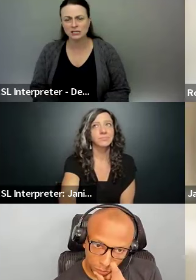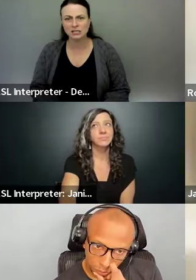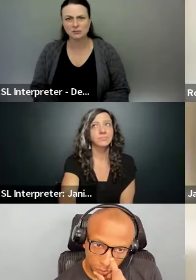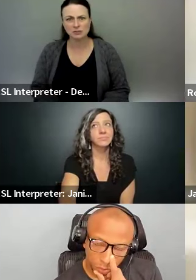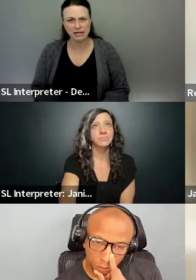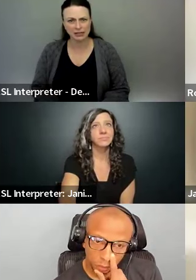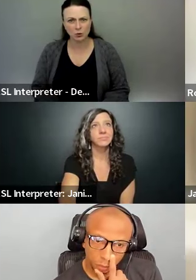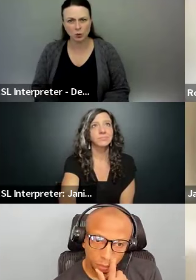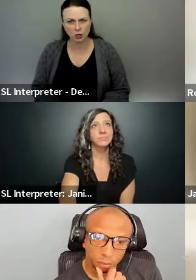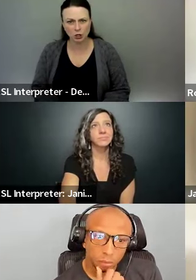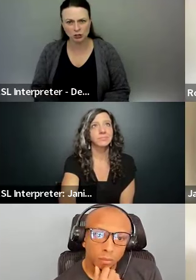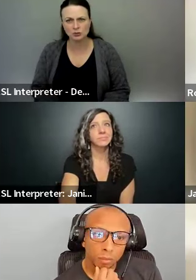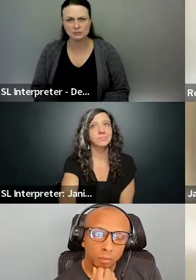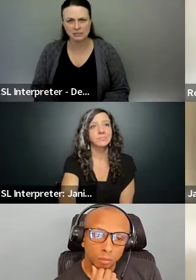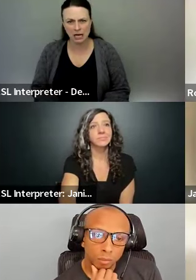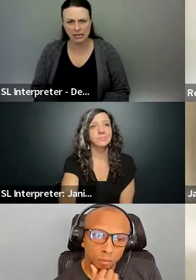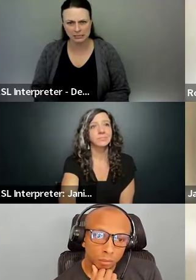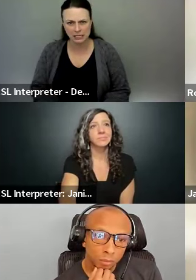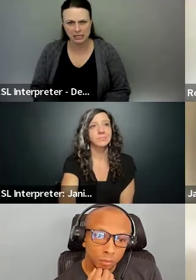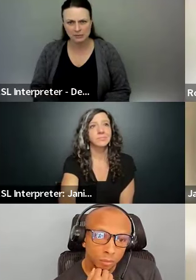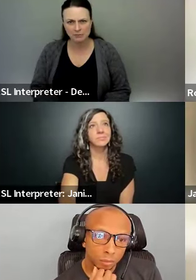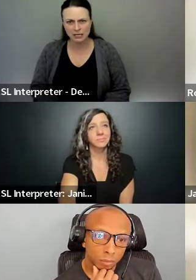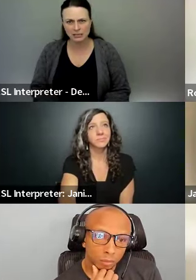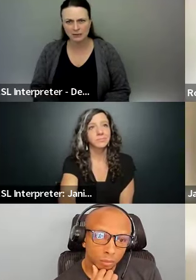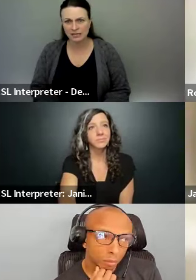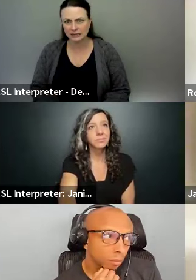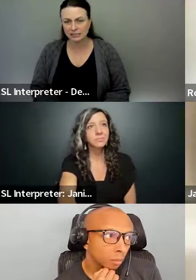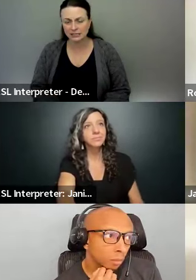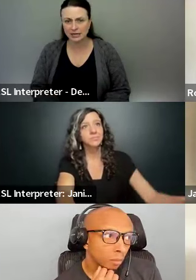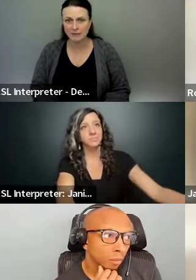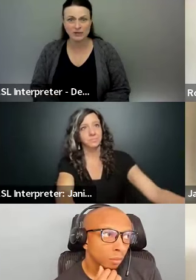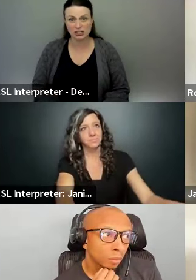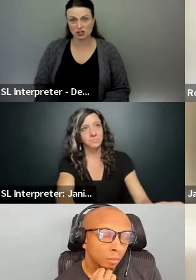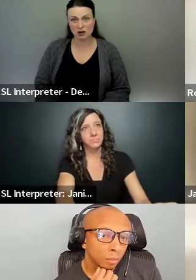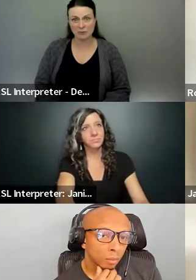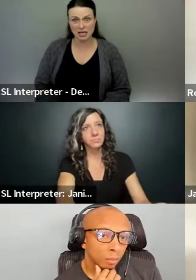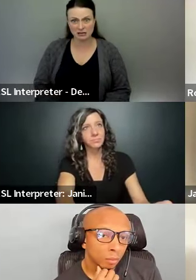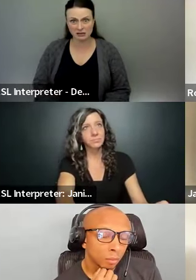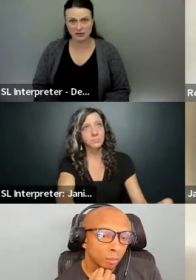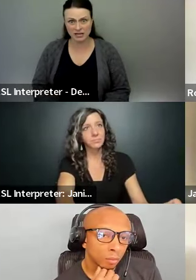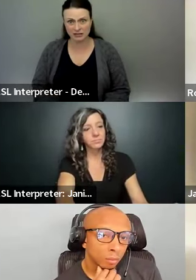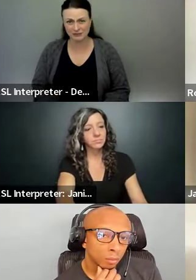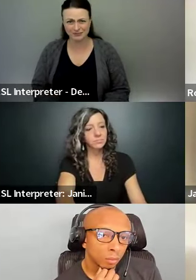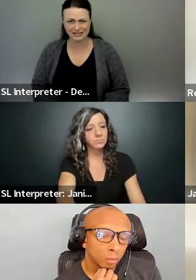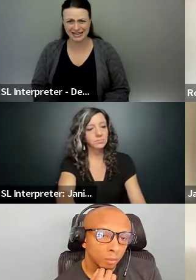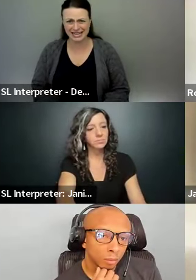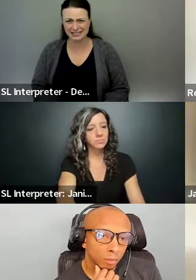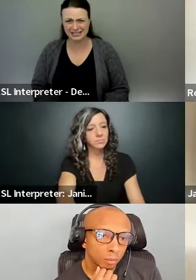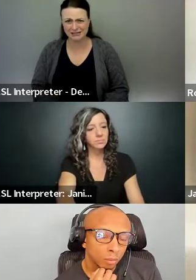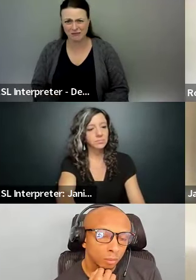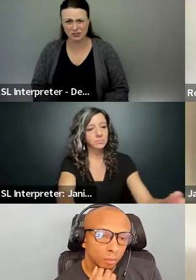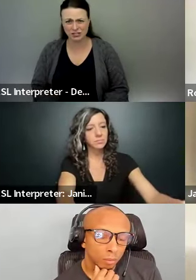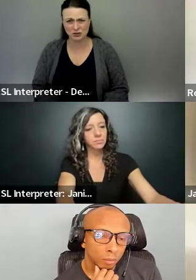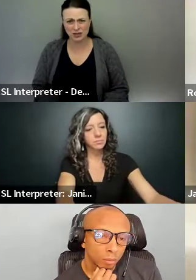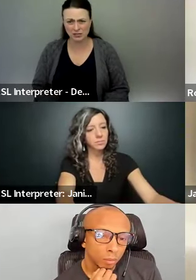we could teach them some technical words or some signs, but they didn't need to sign up. They could just drop in. That kind of